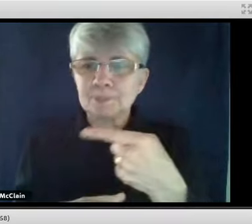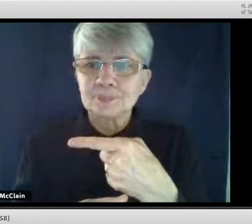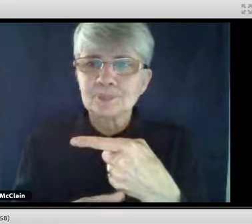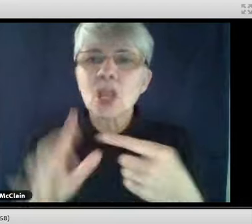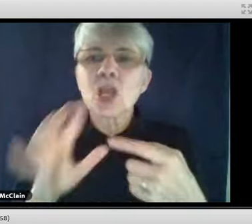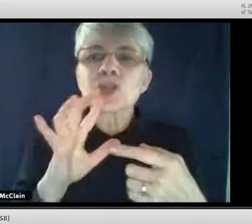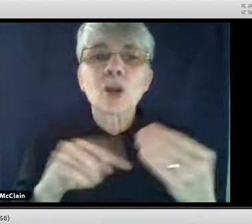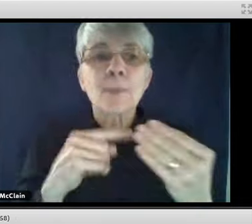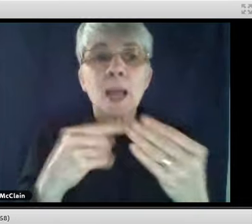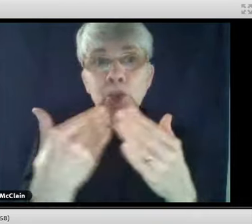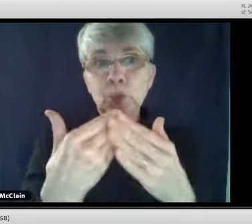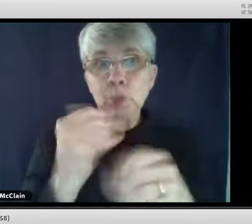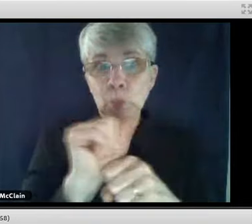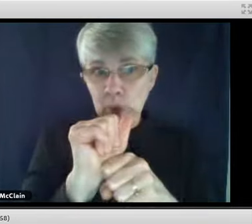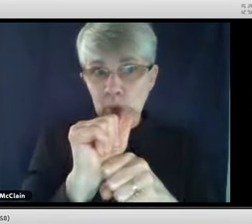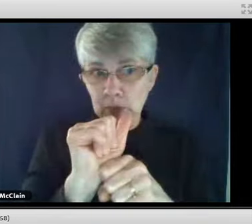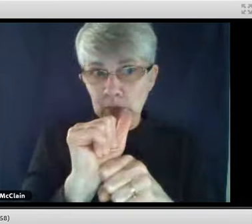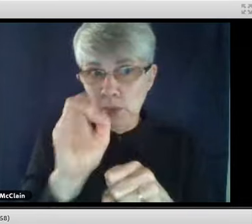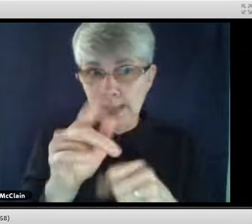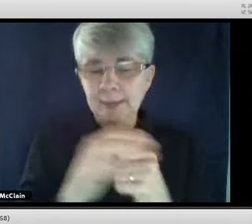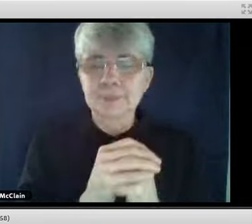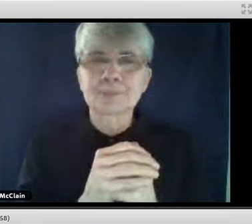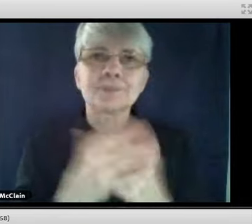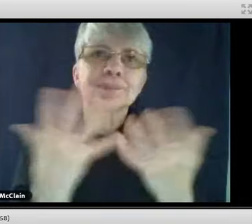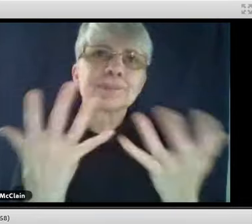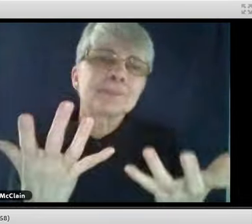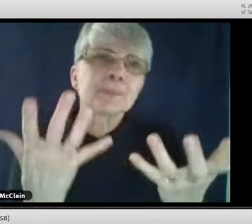about new works, right? So if we